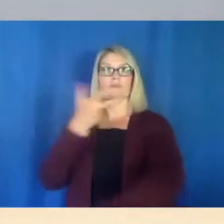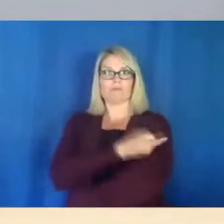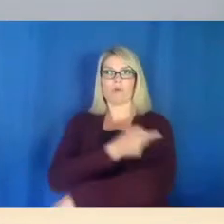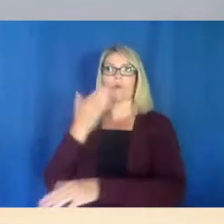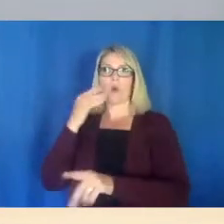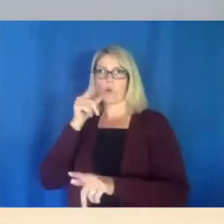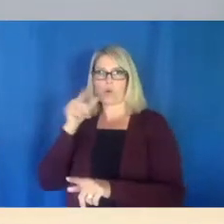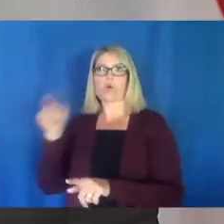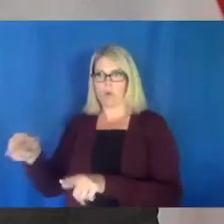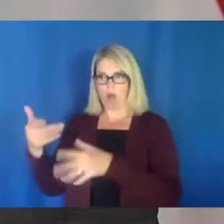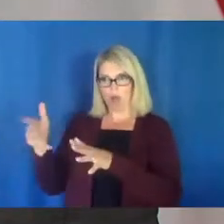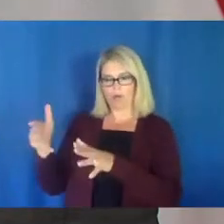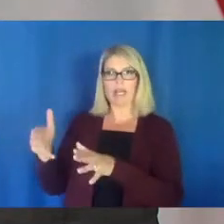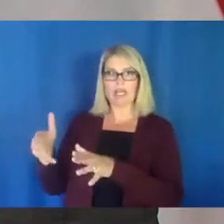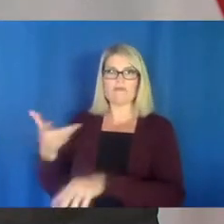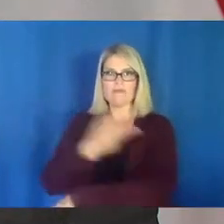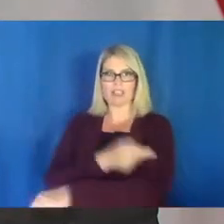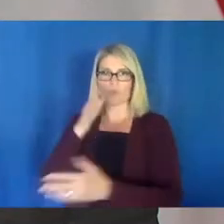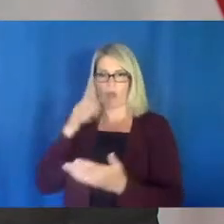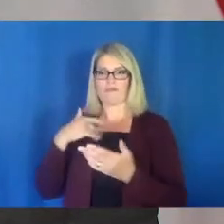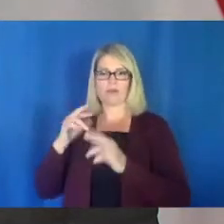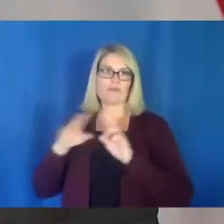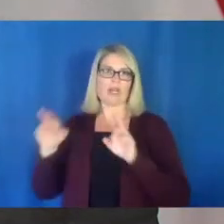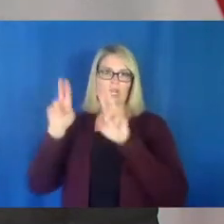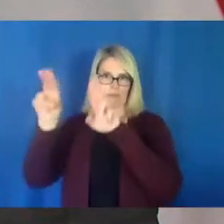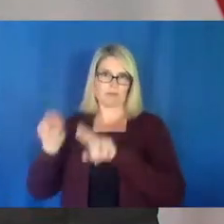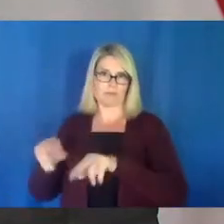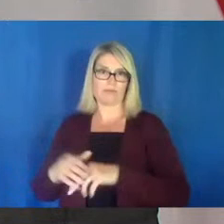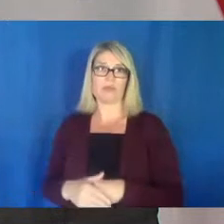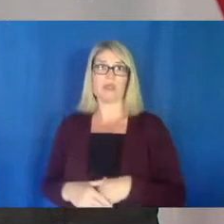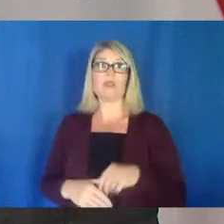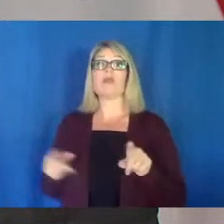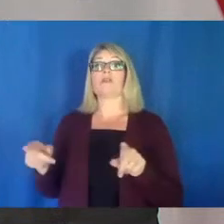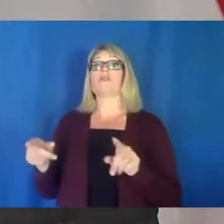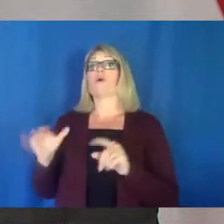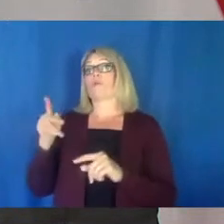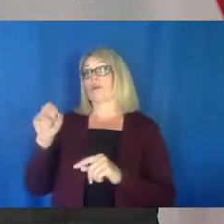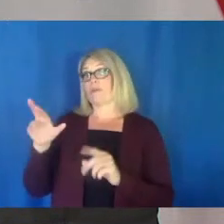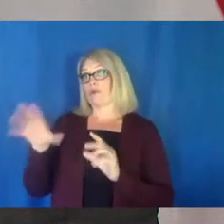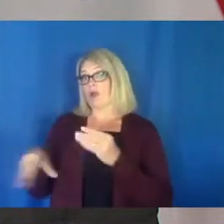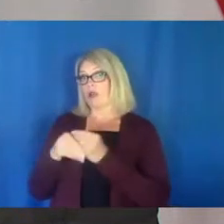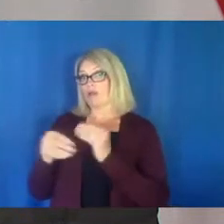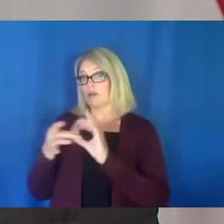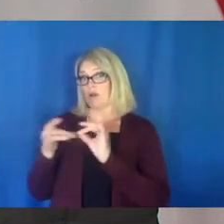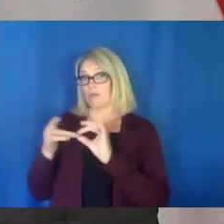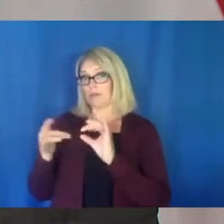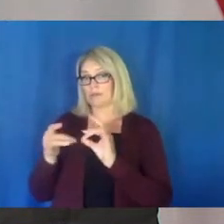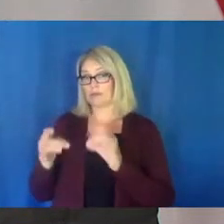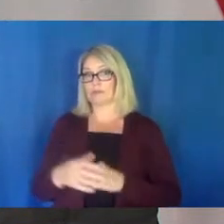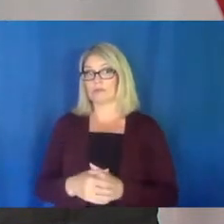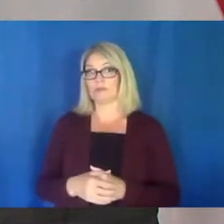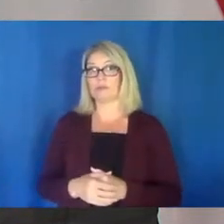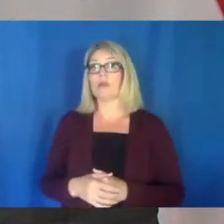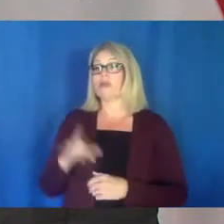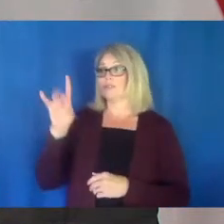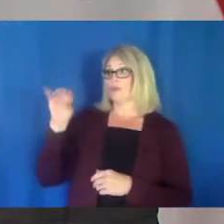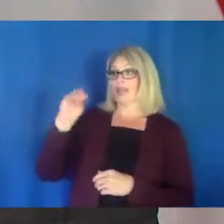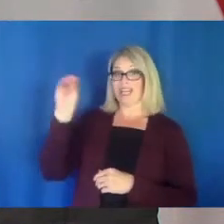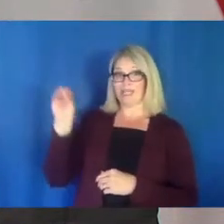I don't know if you want to. Yeah, I would just say that the follow-up to that would be that with our 80%